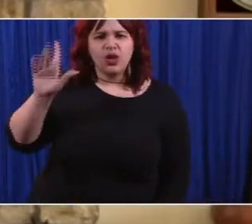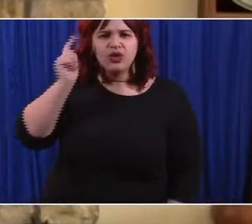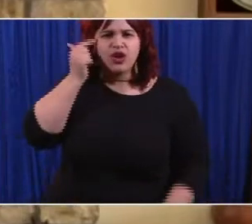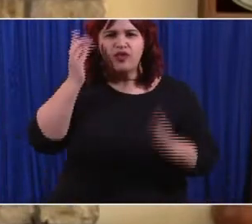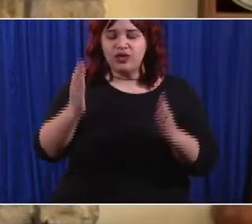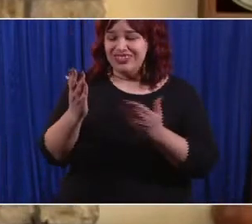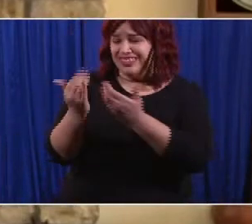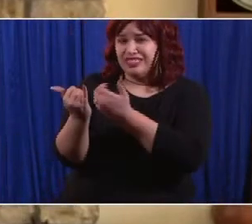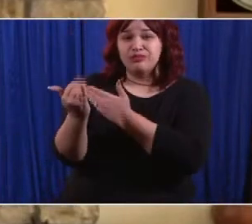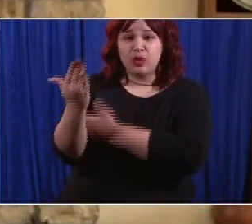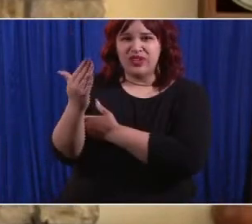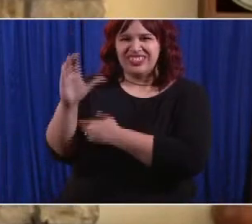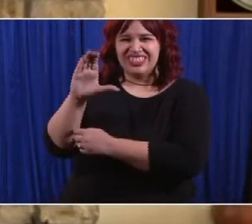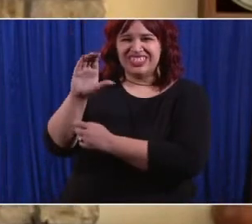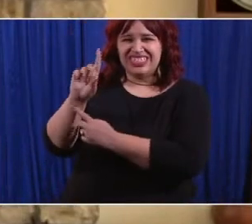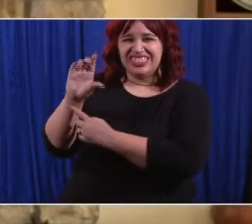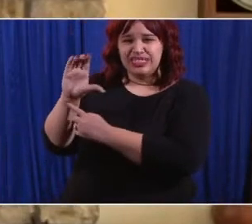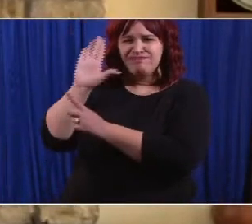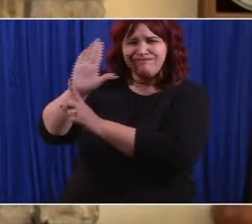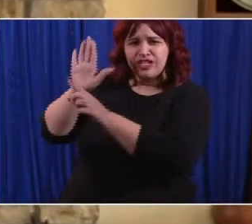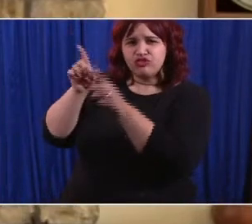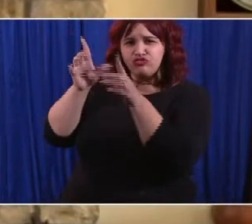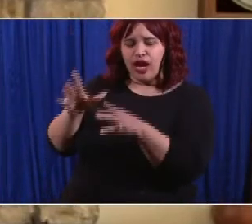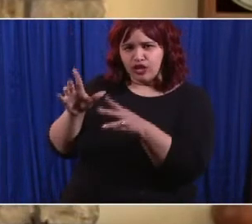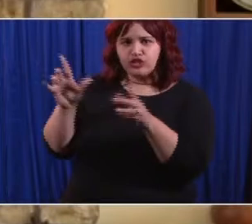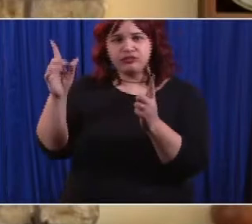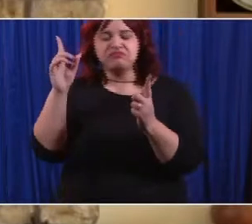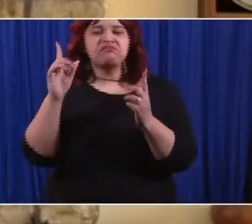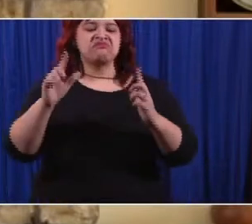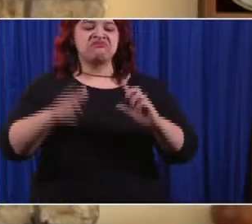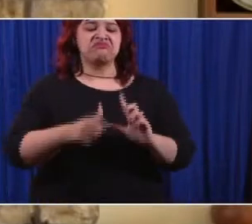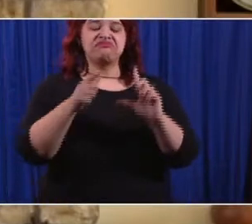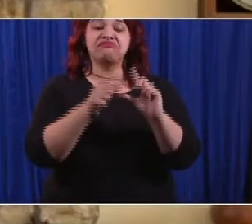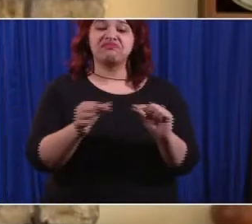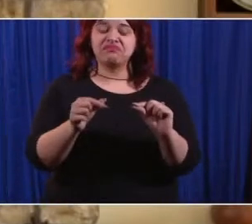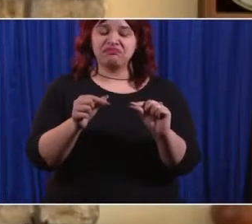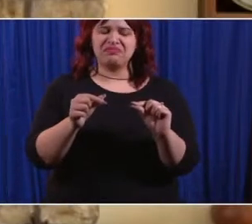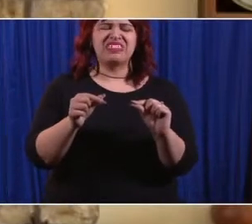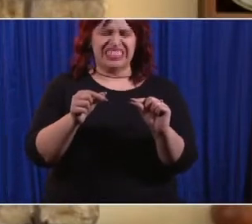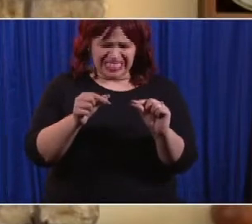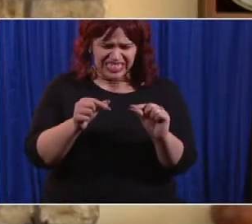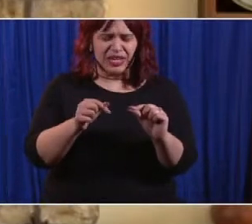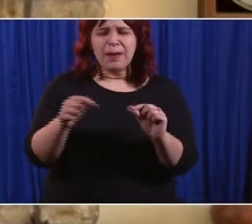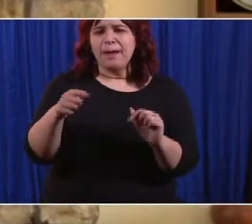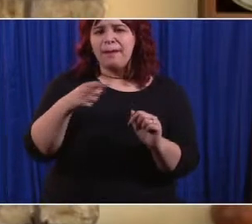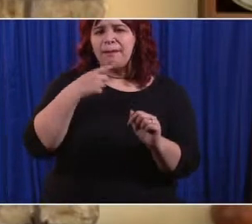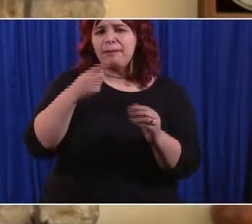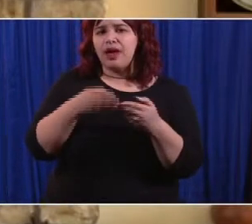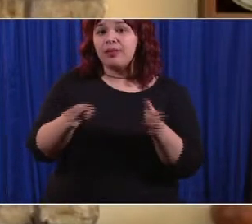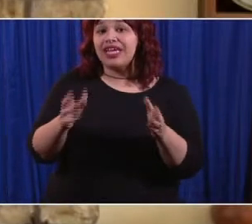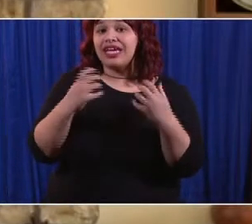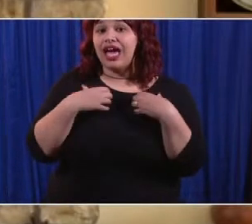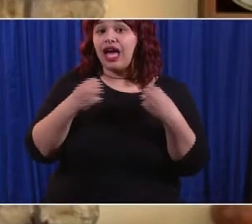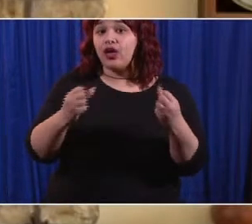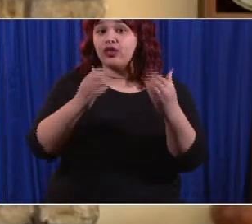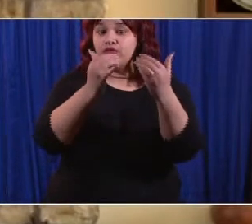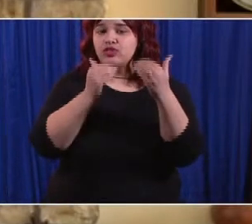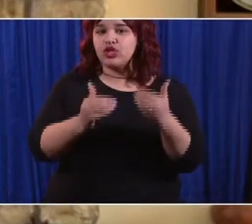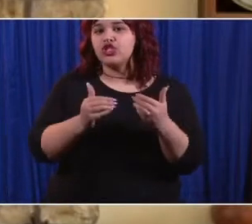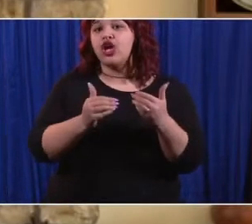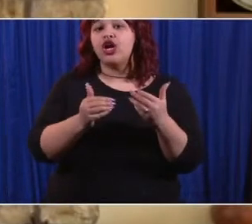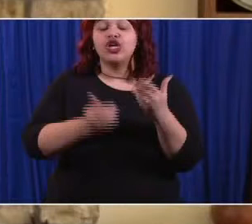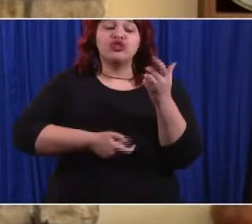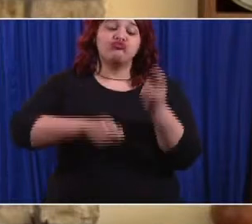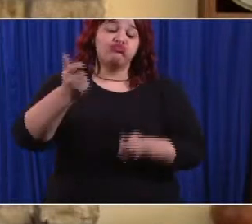morning made a comment that rolling back public health restrictions too quickly could cause